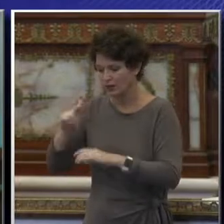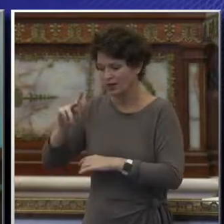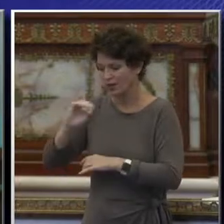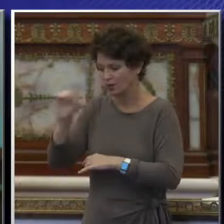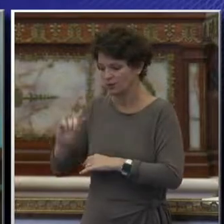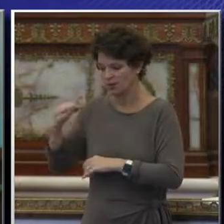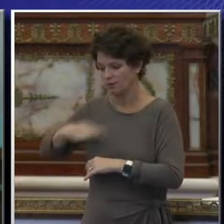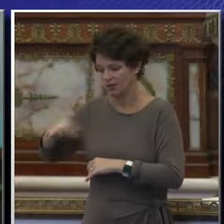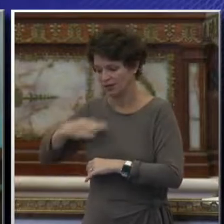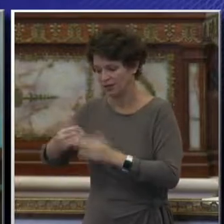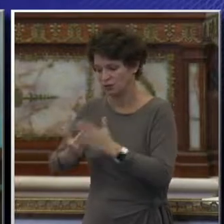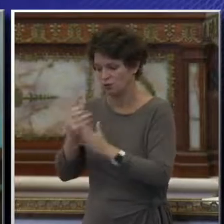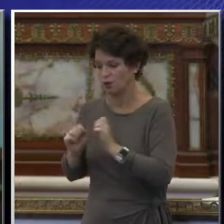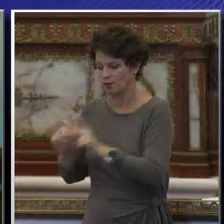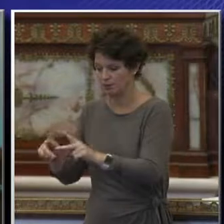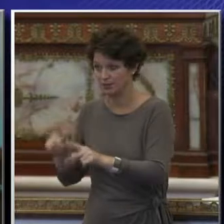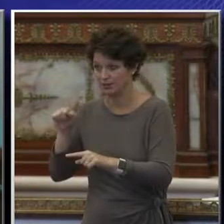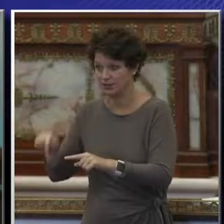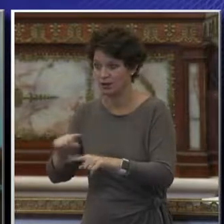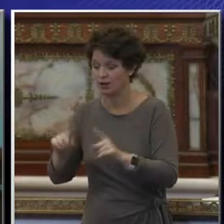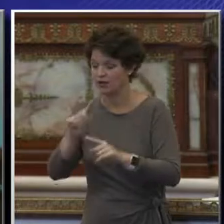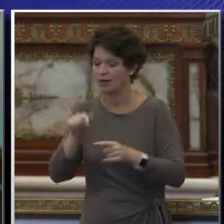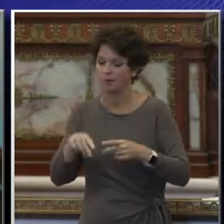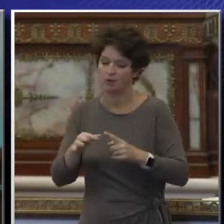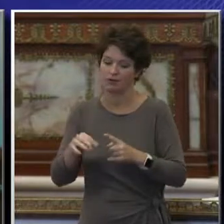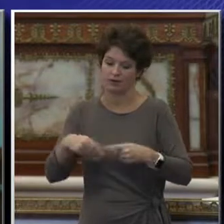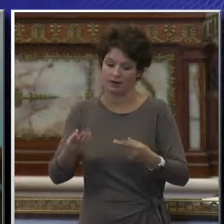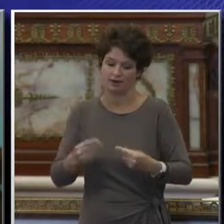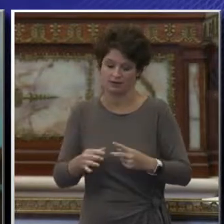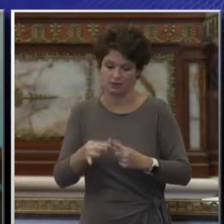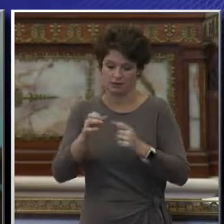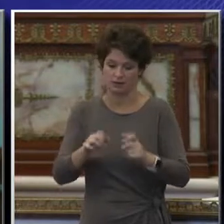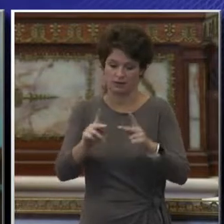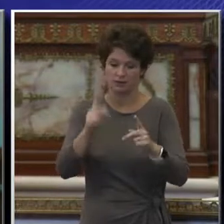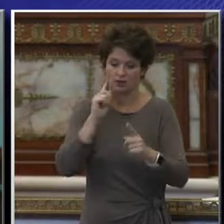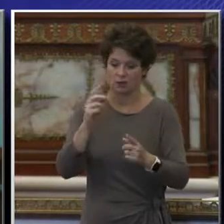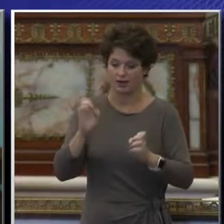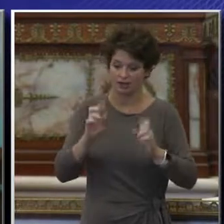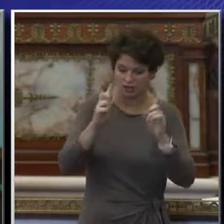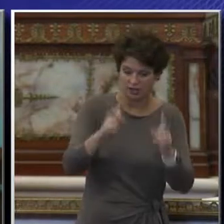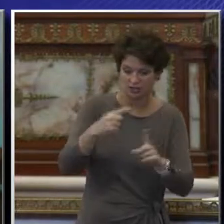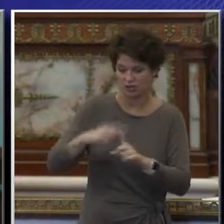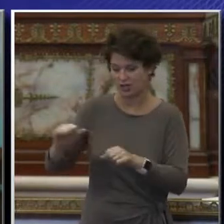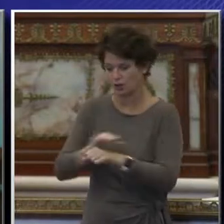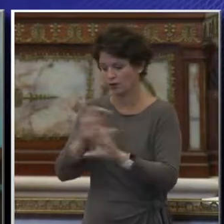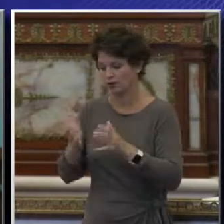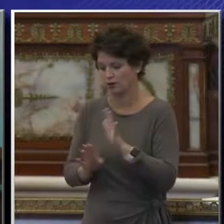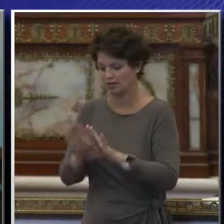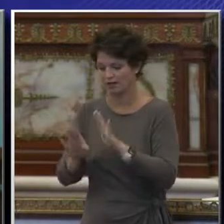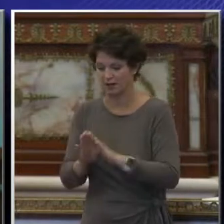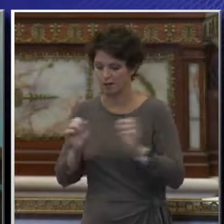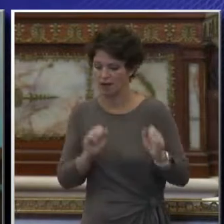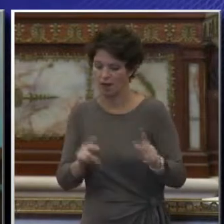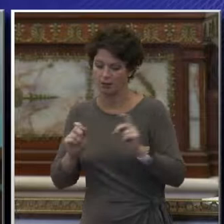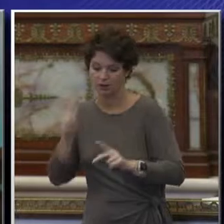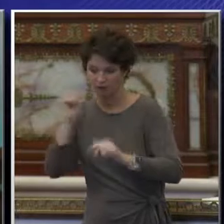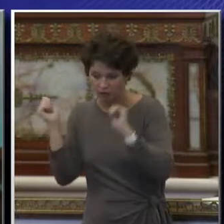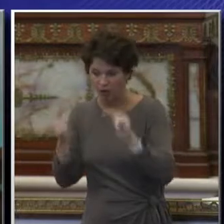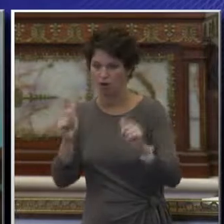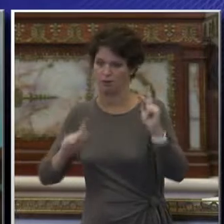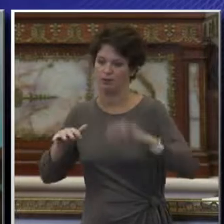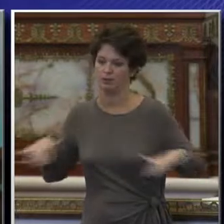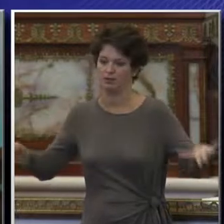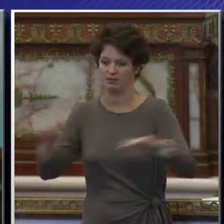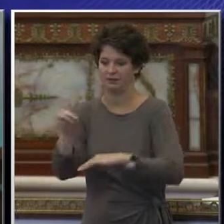benefits. The KOZ program provides a unique opportunity to leverage educational and workforce development opportunities for all